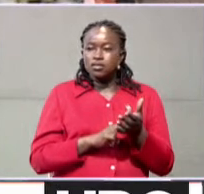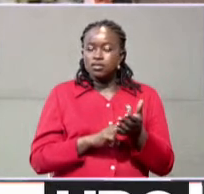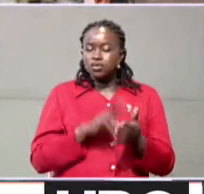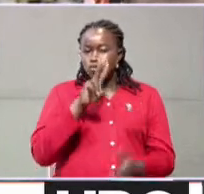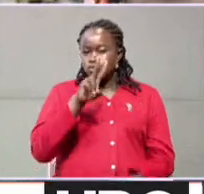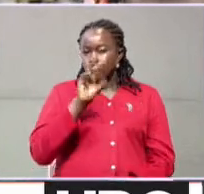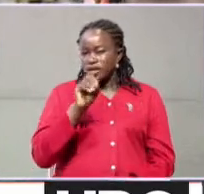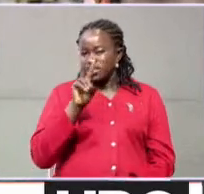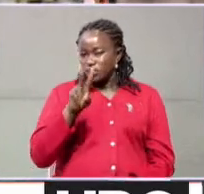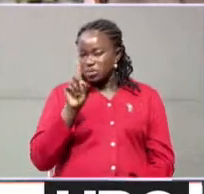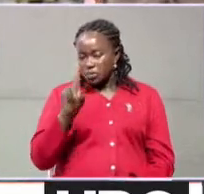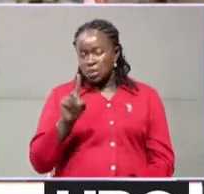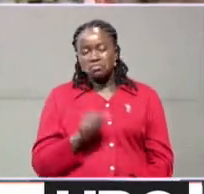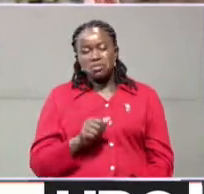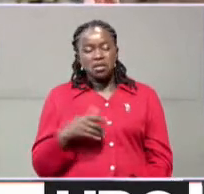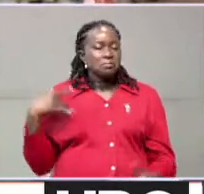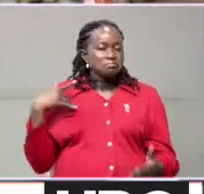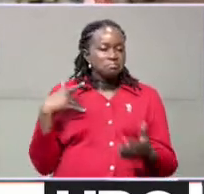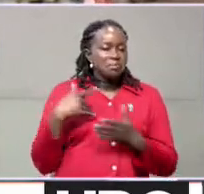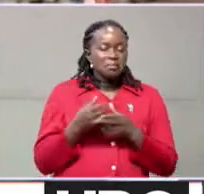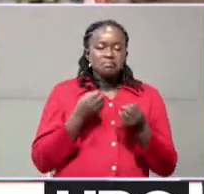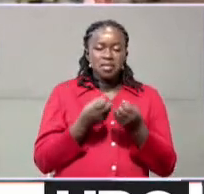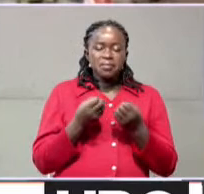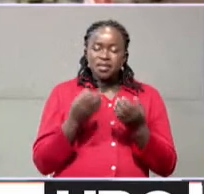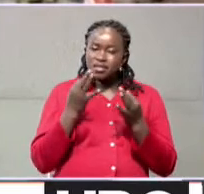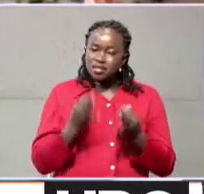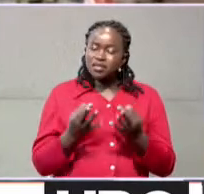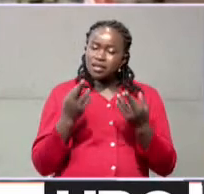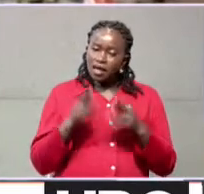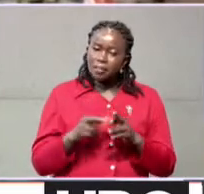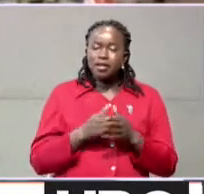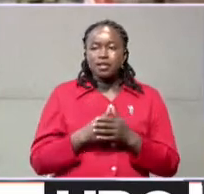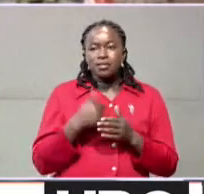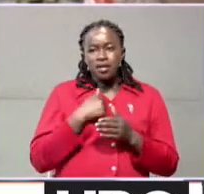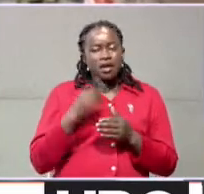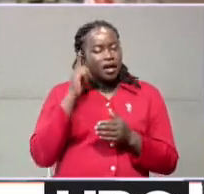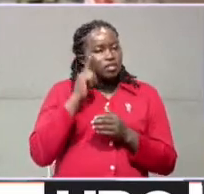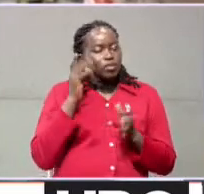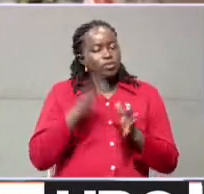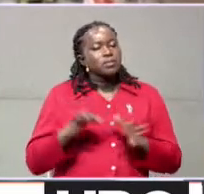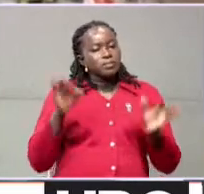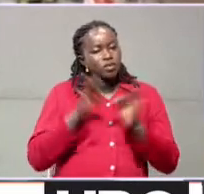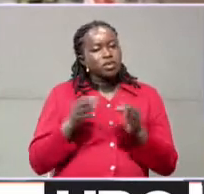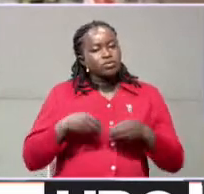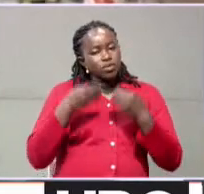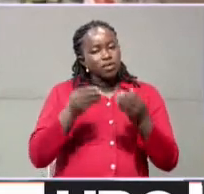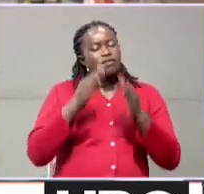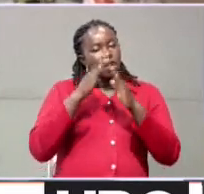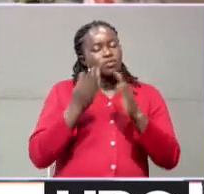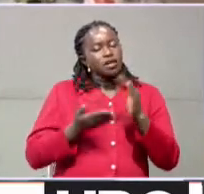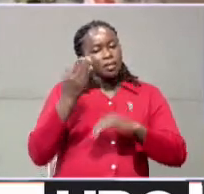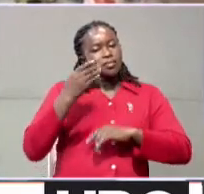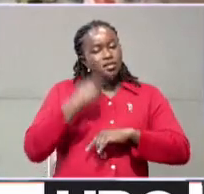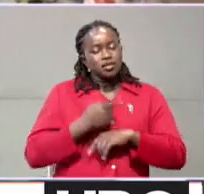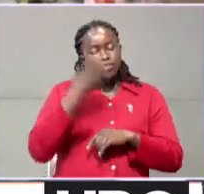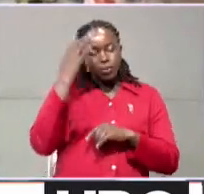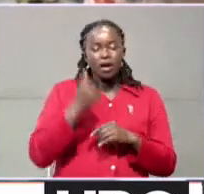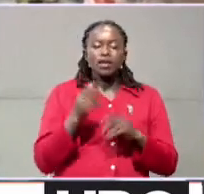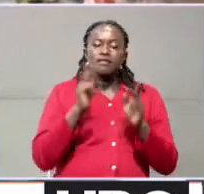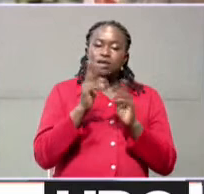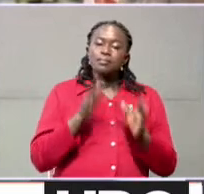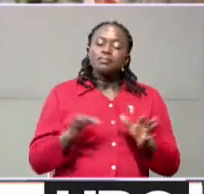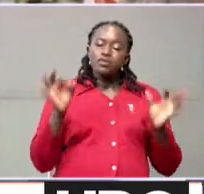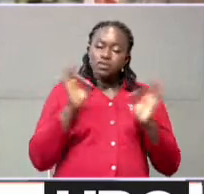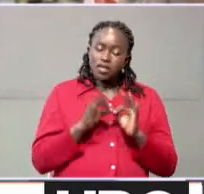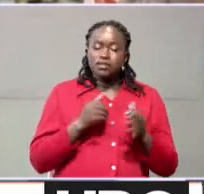it so a lot has since happened and i thought i should update the house because it is very important